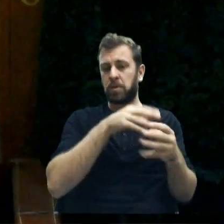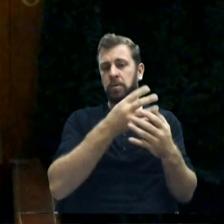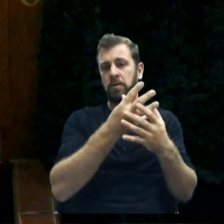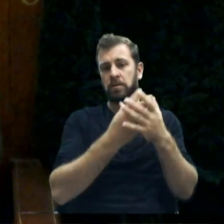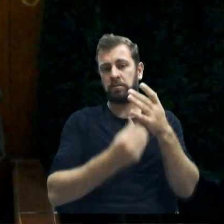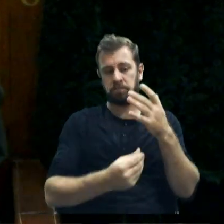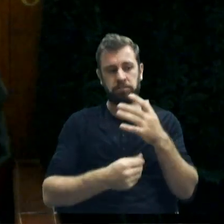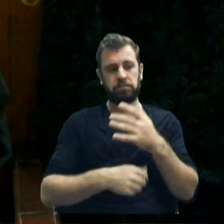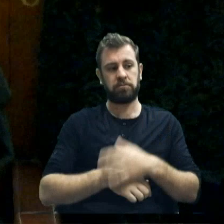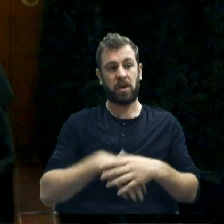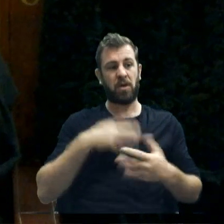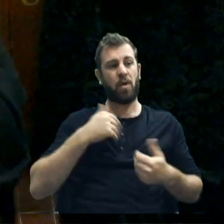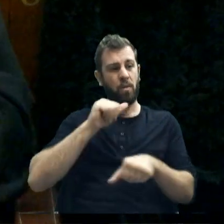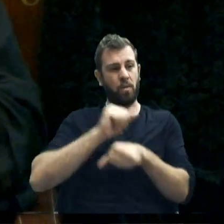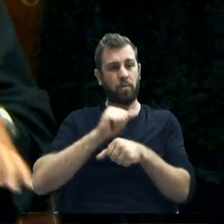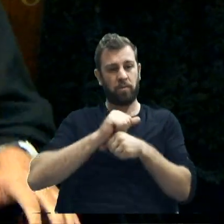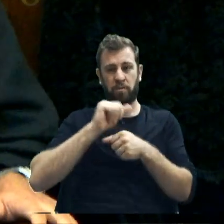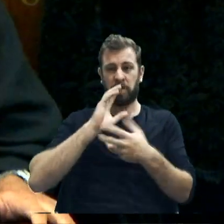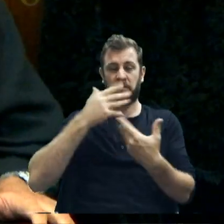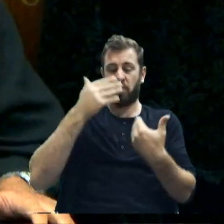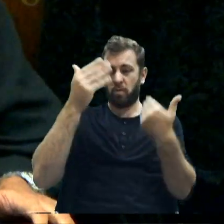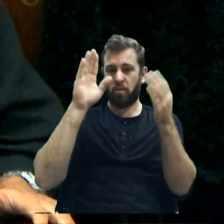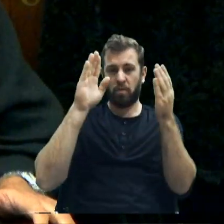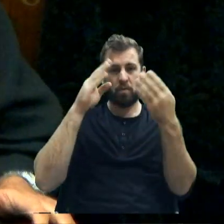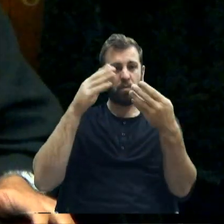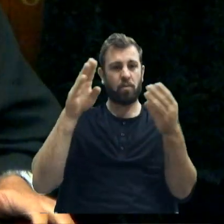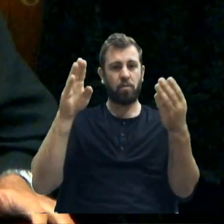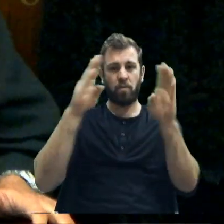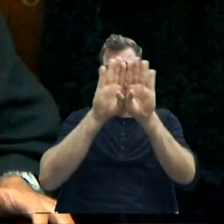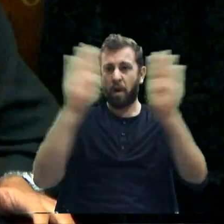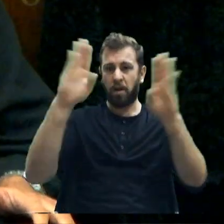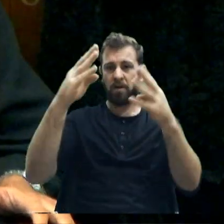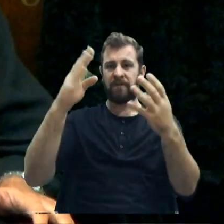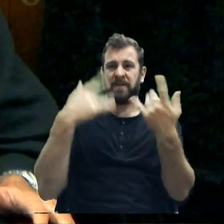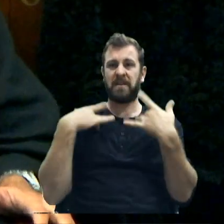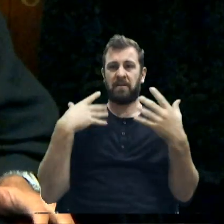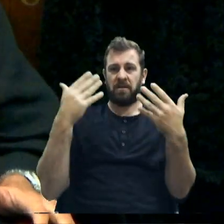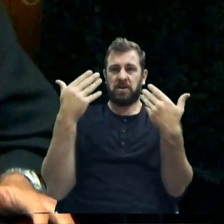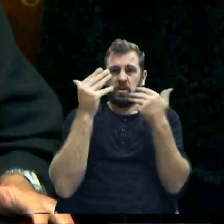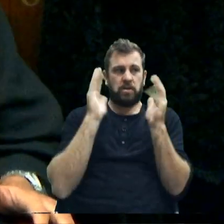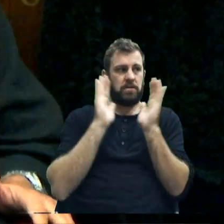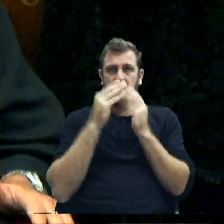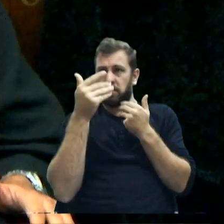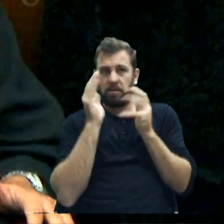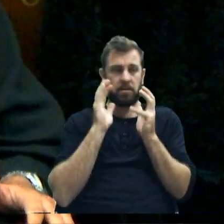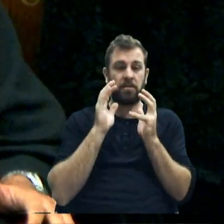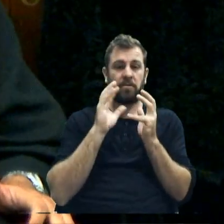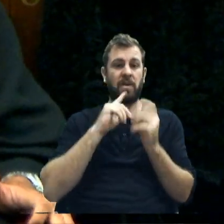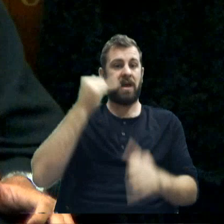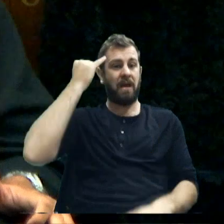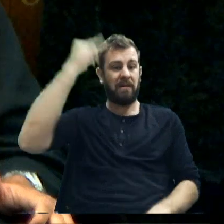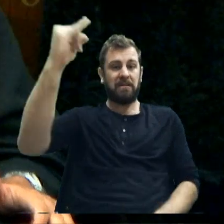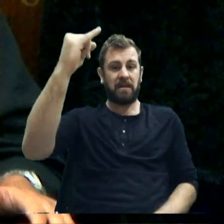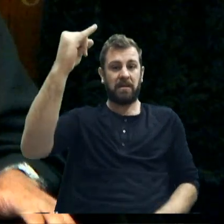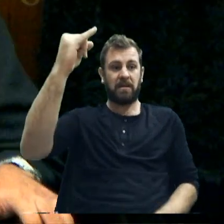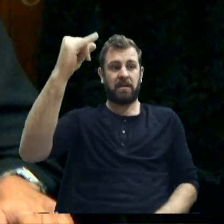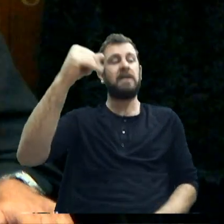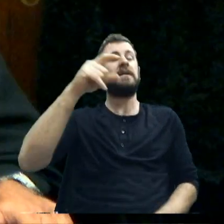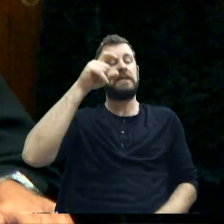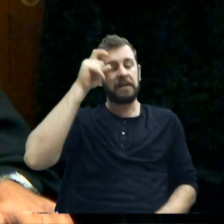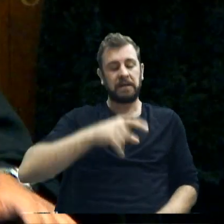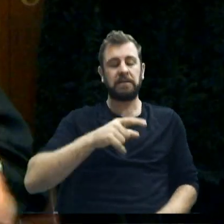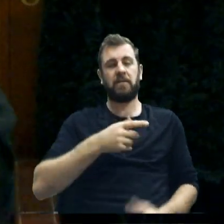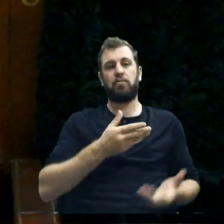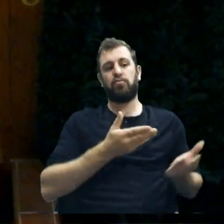in. Because we have not quite grasped the idea that I need to take my family to Jannah.